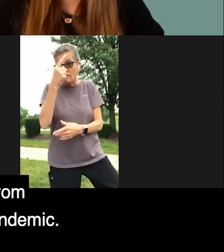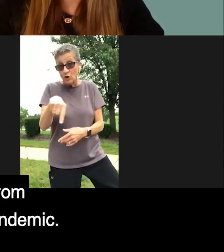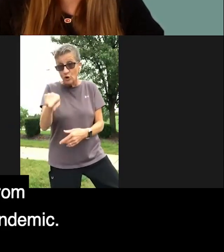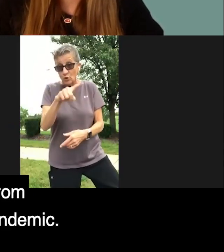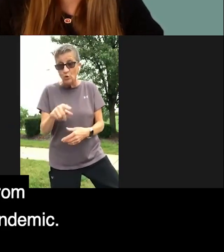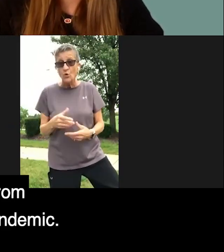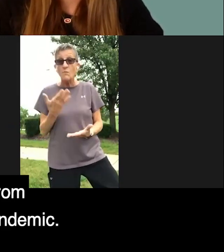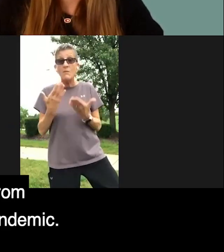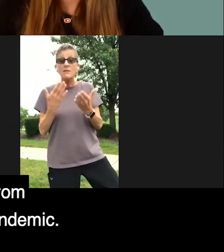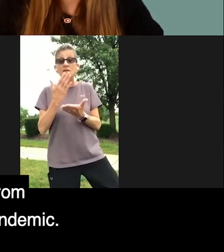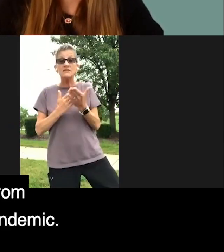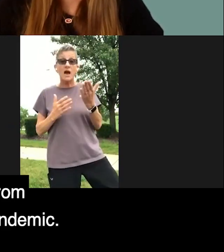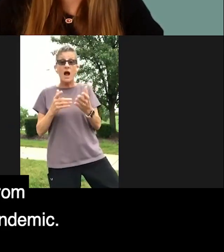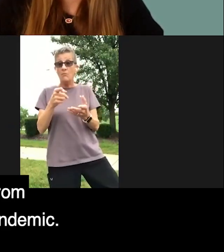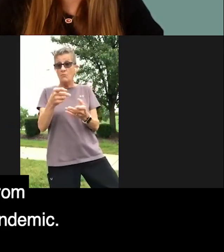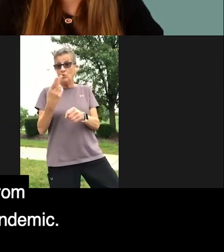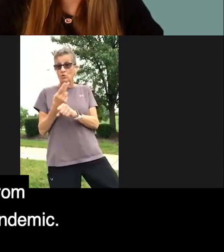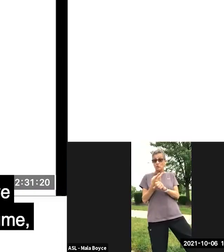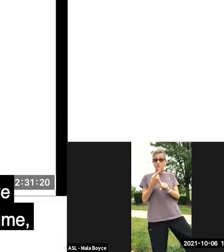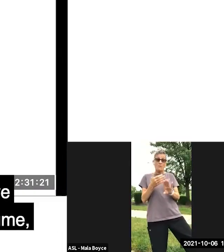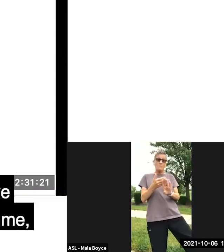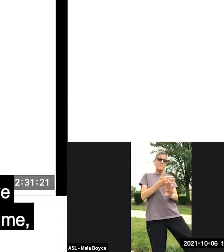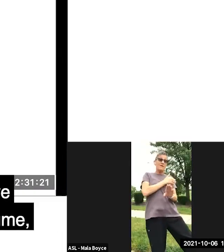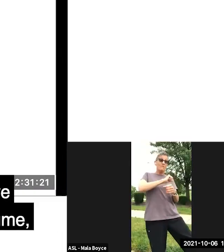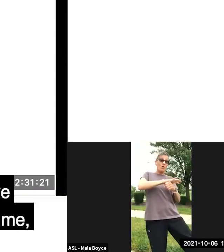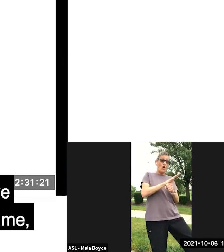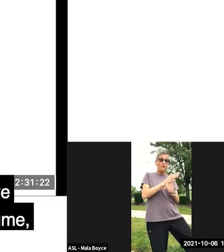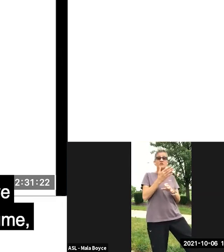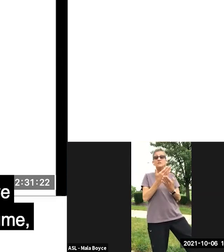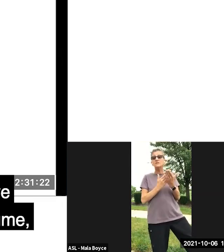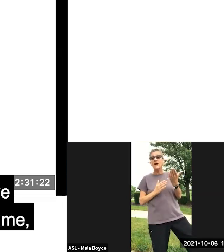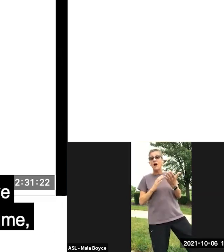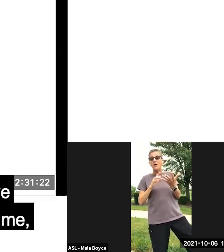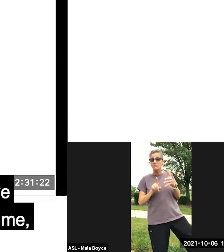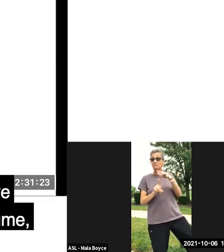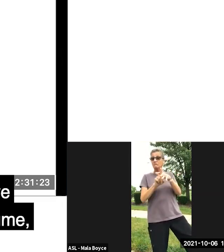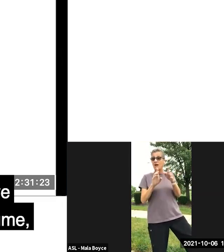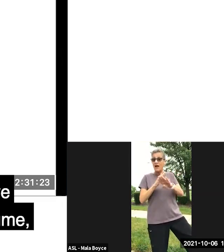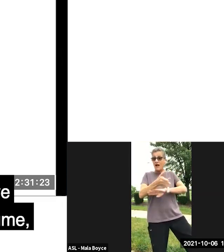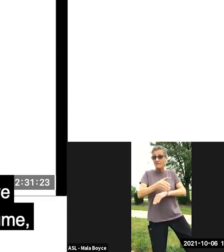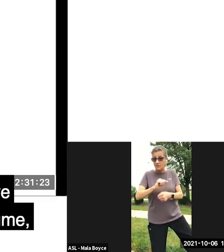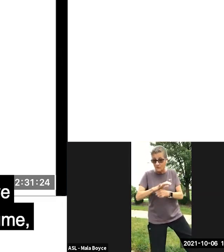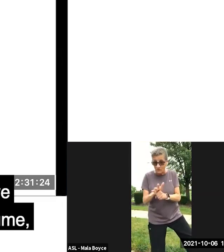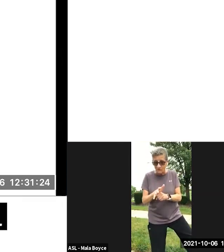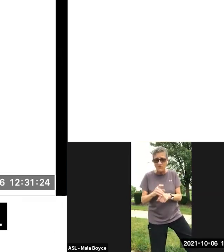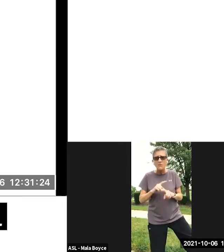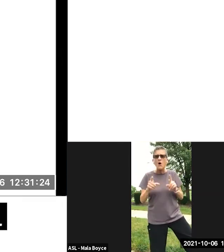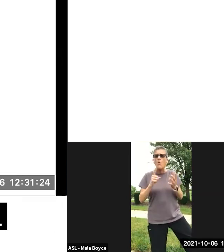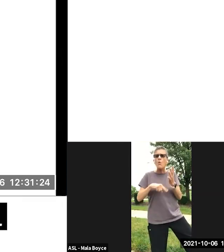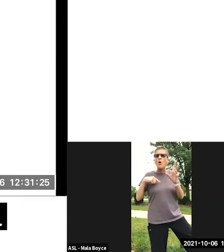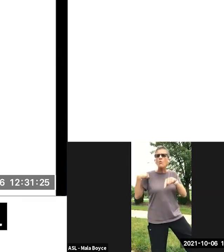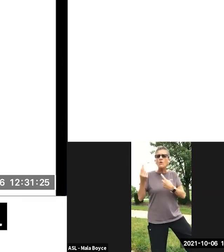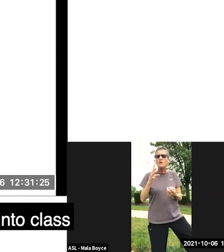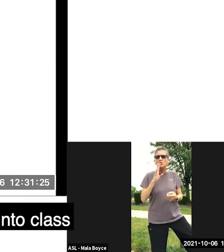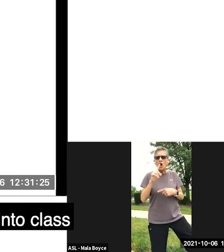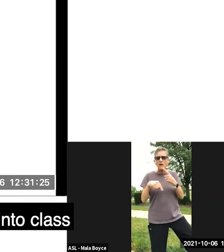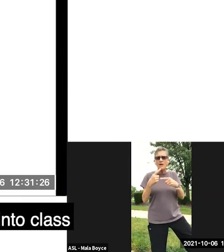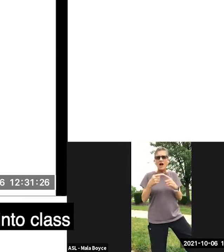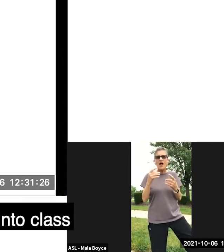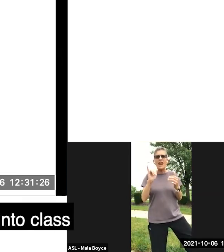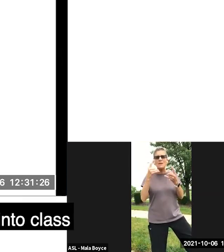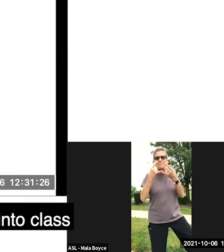from pre-pandemic, some post-pandemic. Another thing that we've been talking about is volume, especially with masks. And